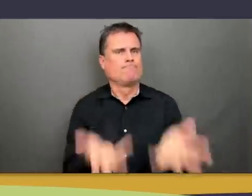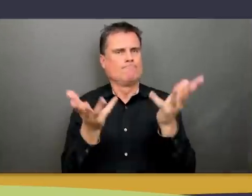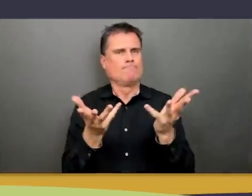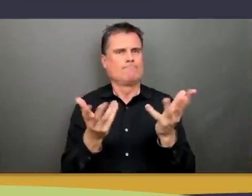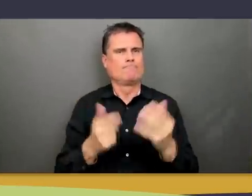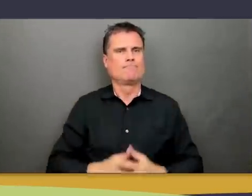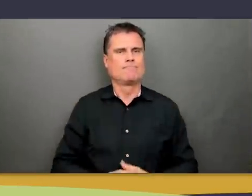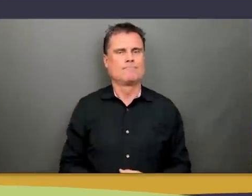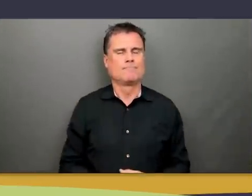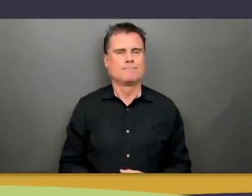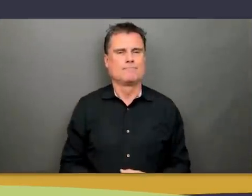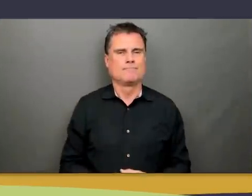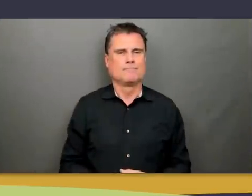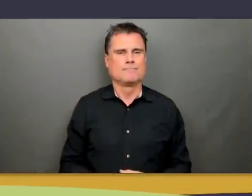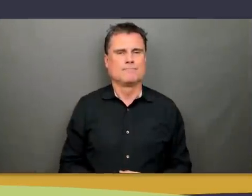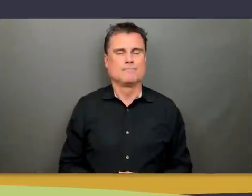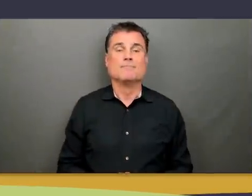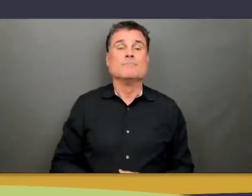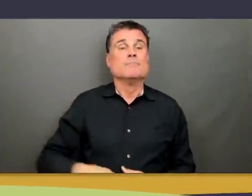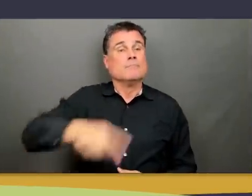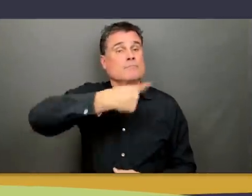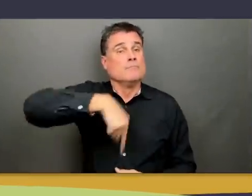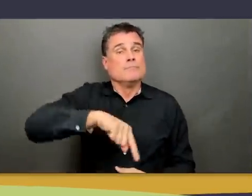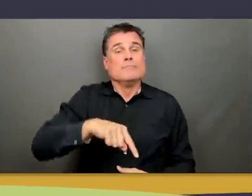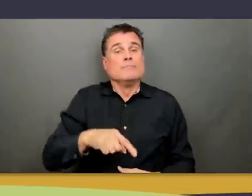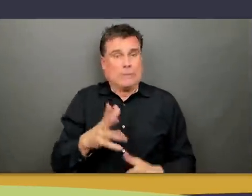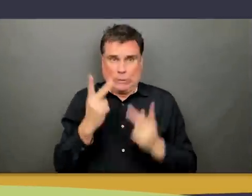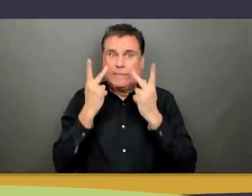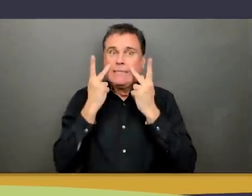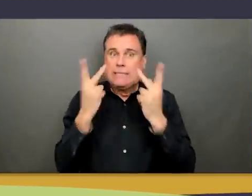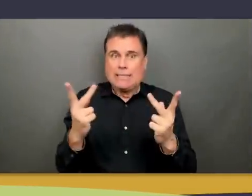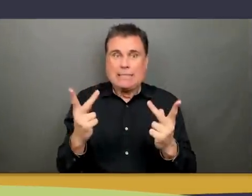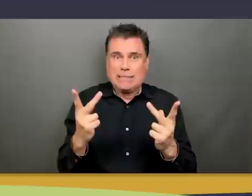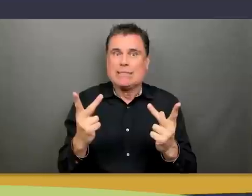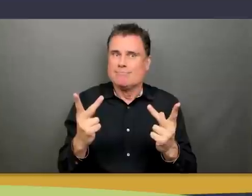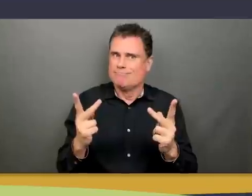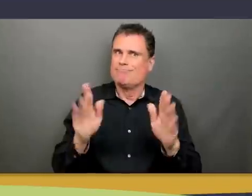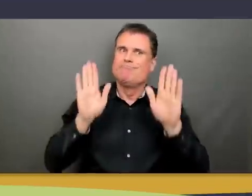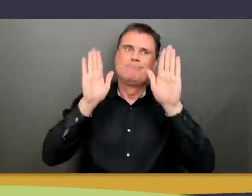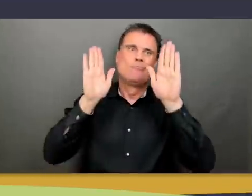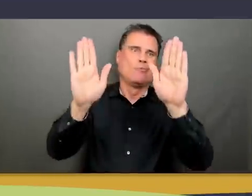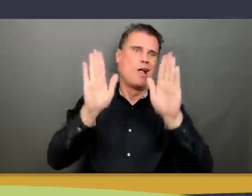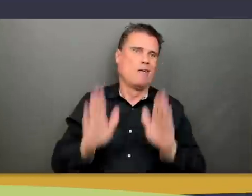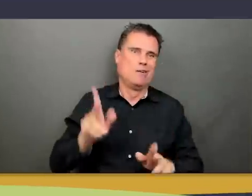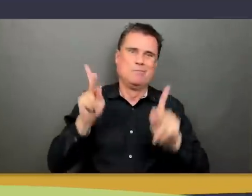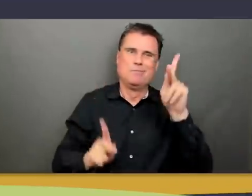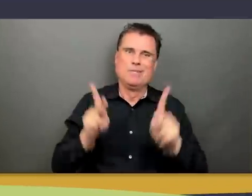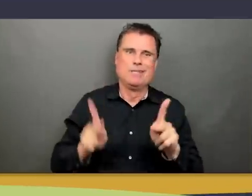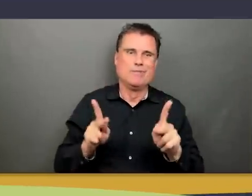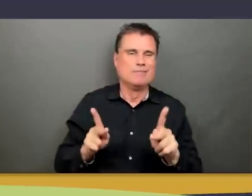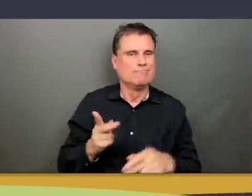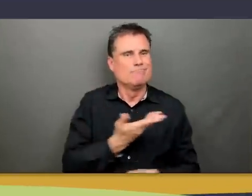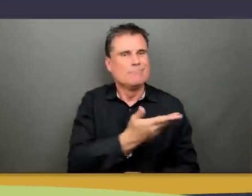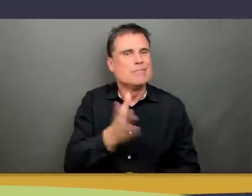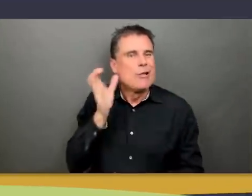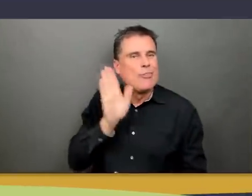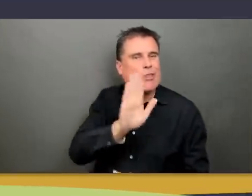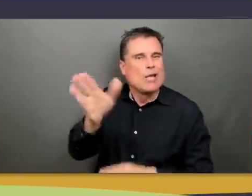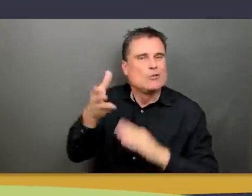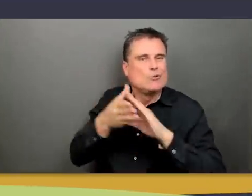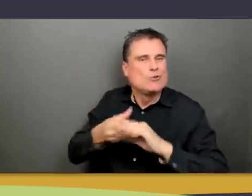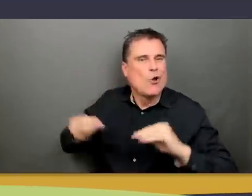people. We're going to hear some extraordinary stories. And that is what it is like to be in a British Columbia that rejects hate,